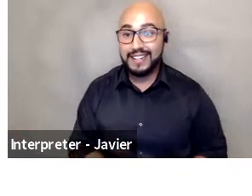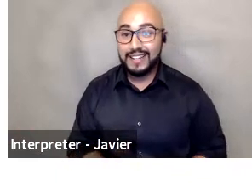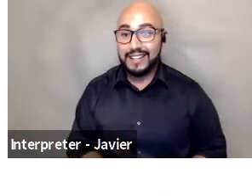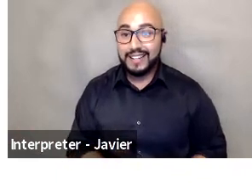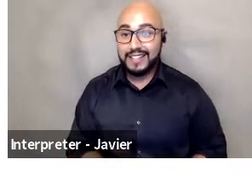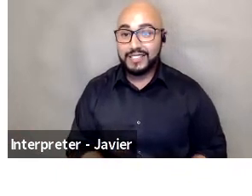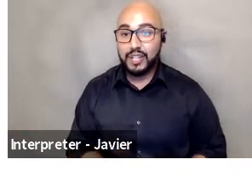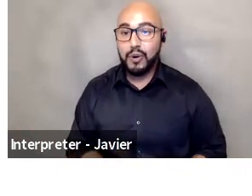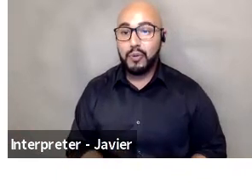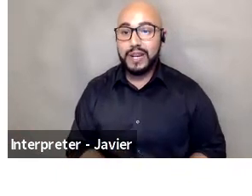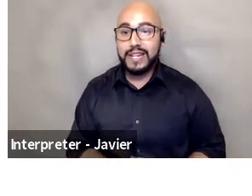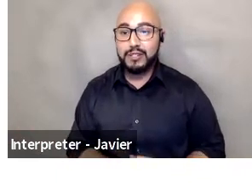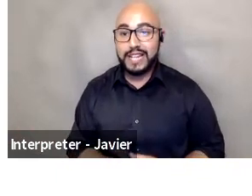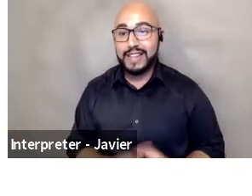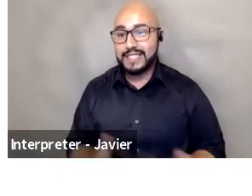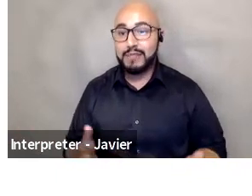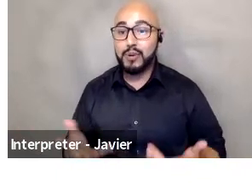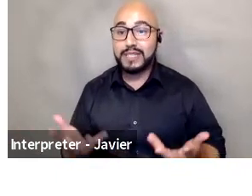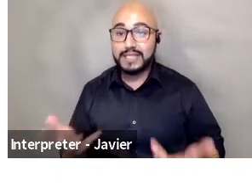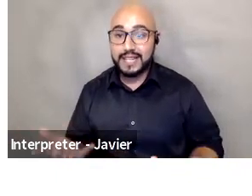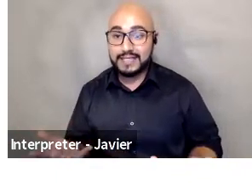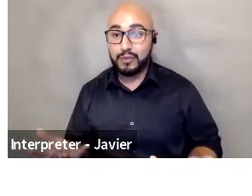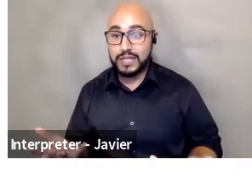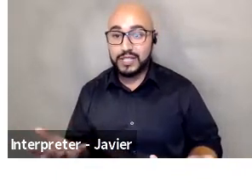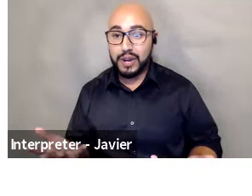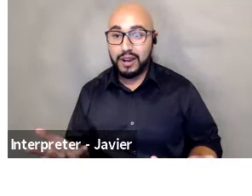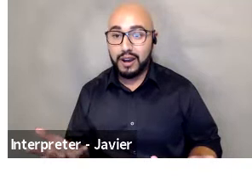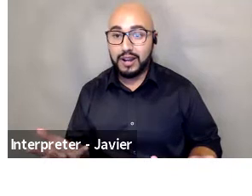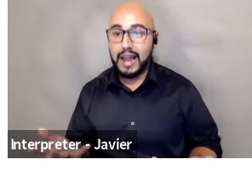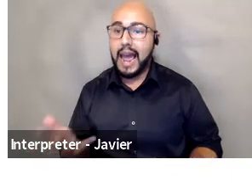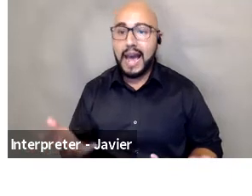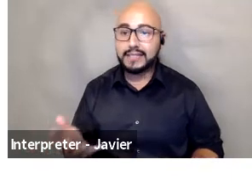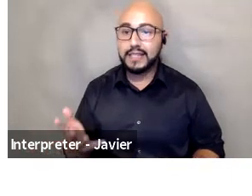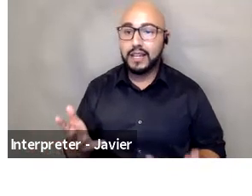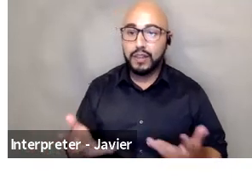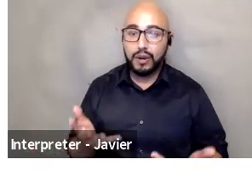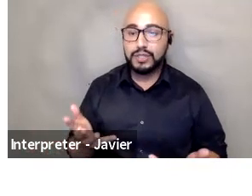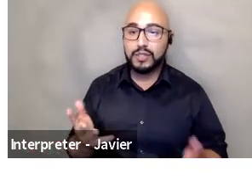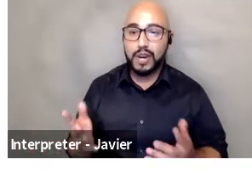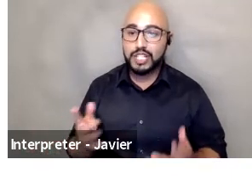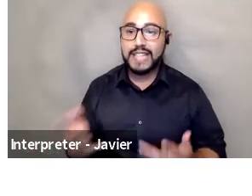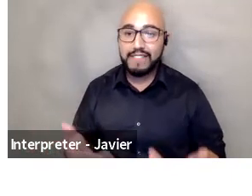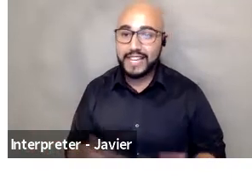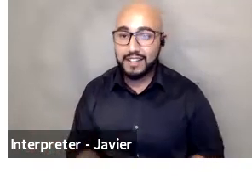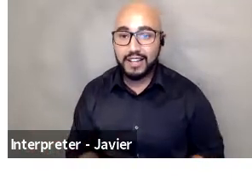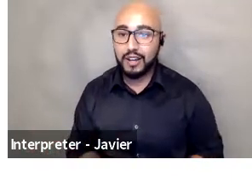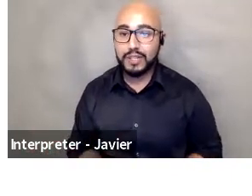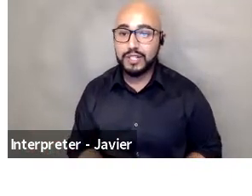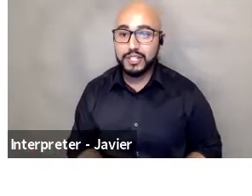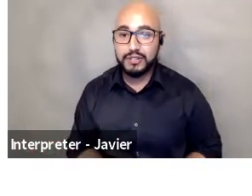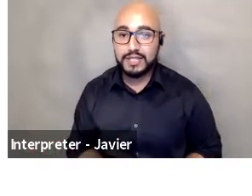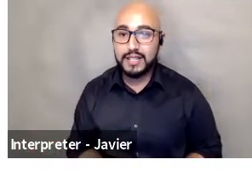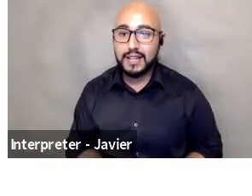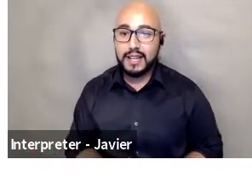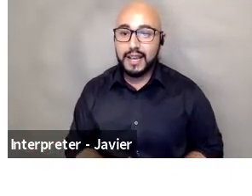sign. So we need to take that time to assess what's going on, ask those questions, have that dialogue